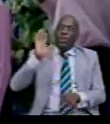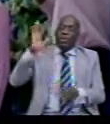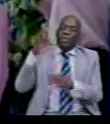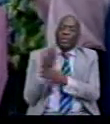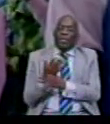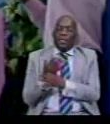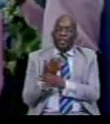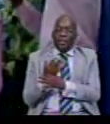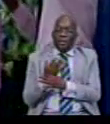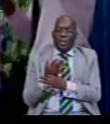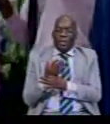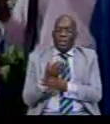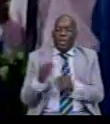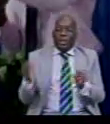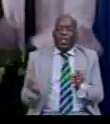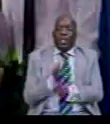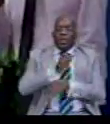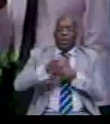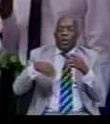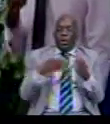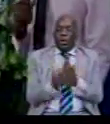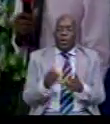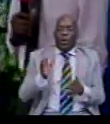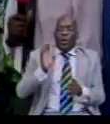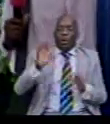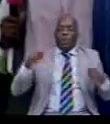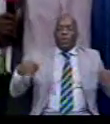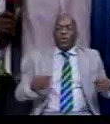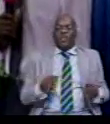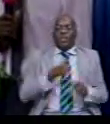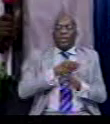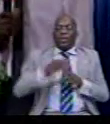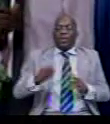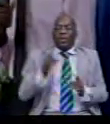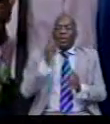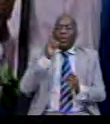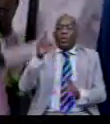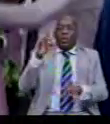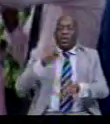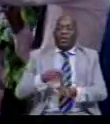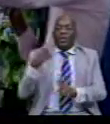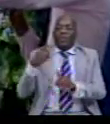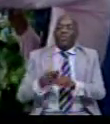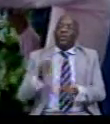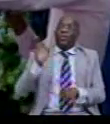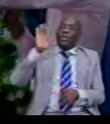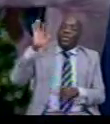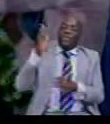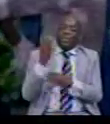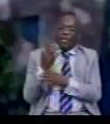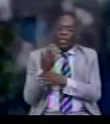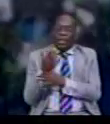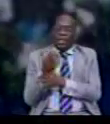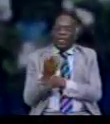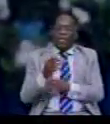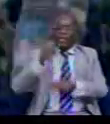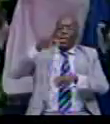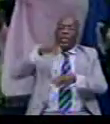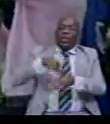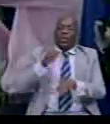all your pains away. One touch from his hands. Touching Jesus